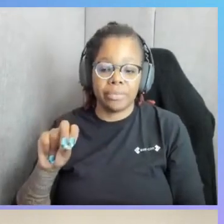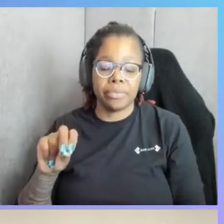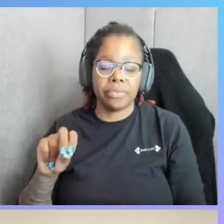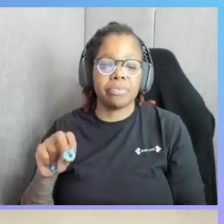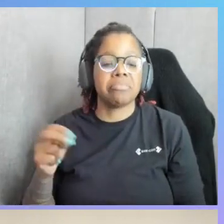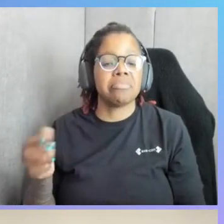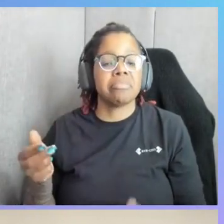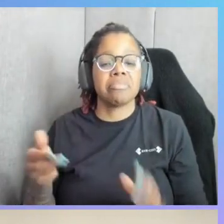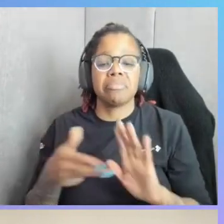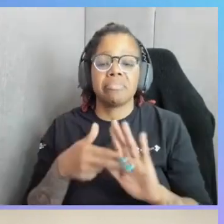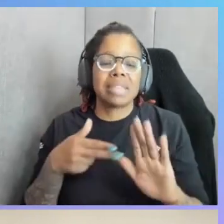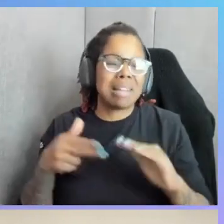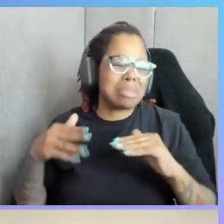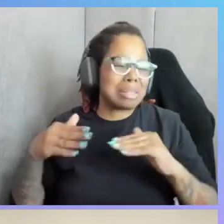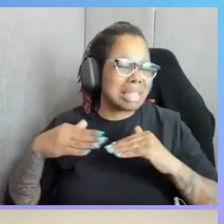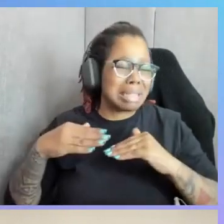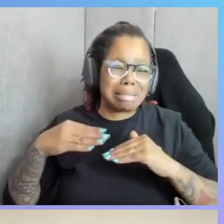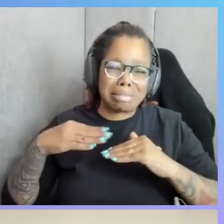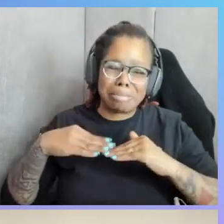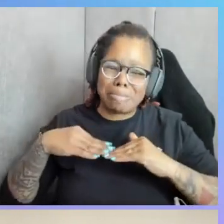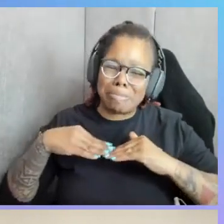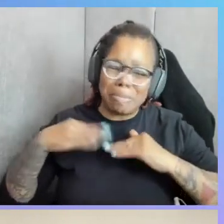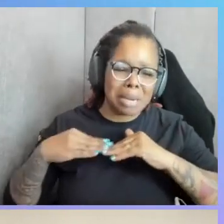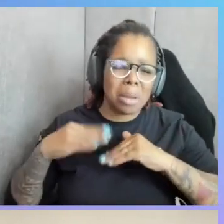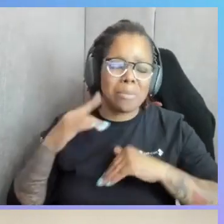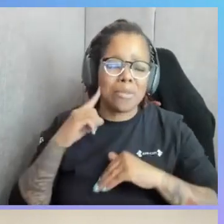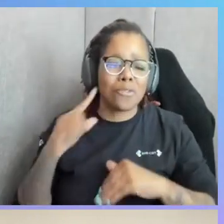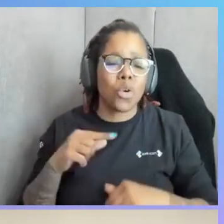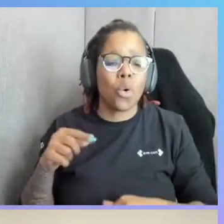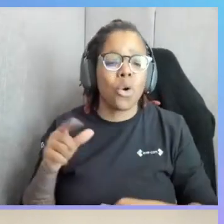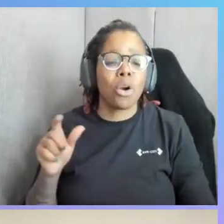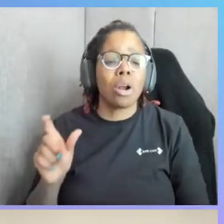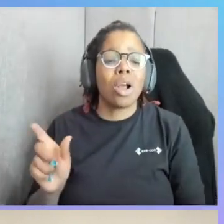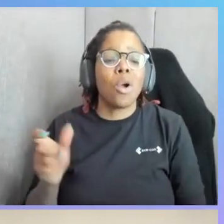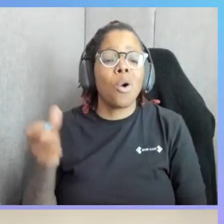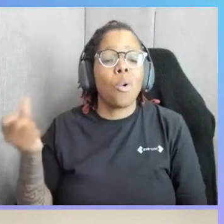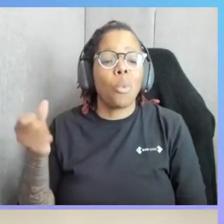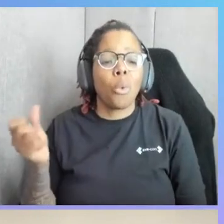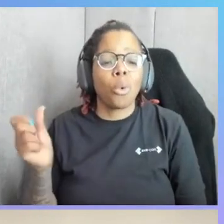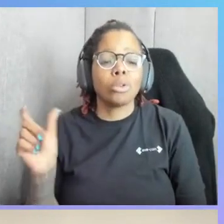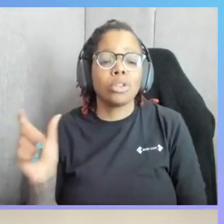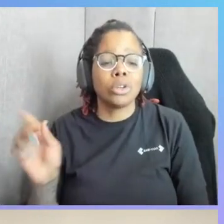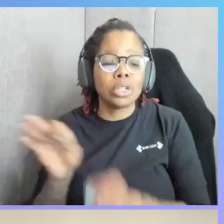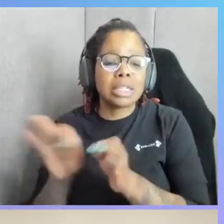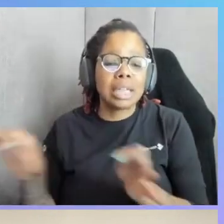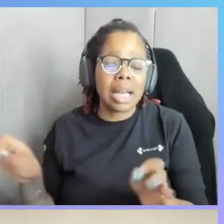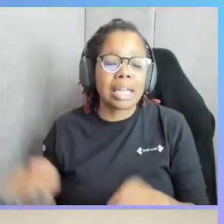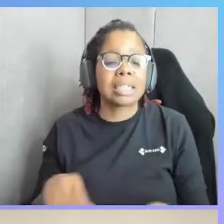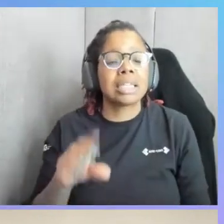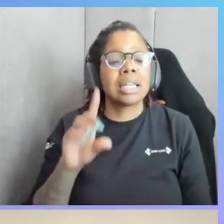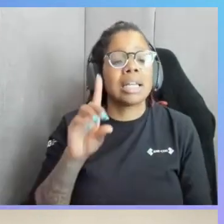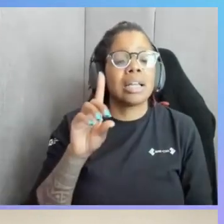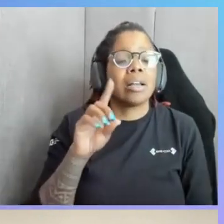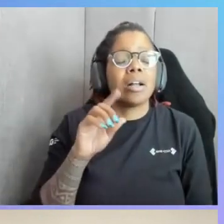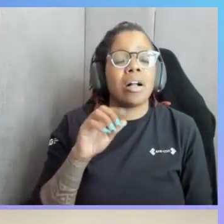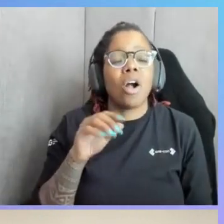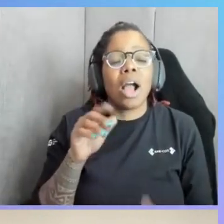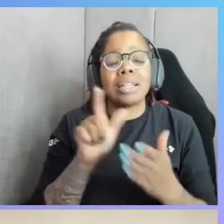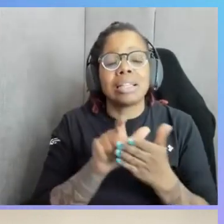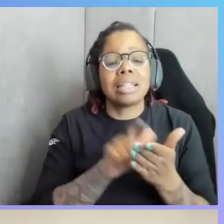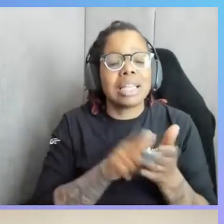as the absolute minimum for placeholder text, disabled text, and legal marks like